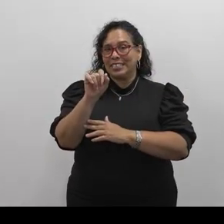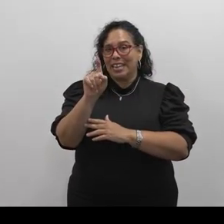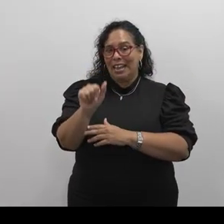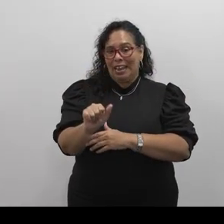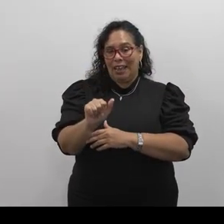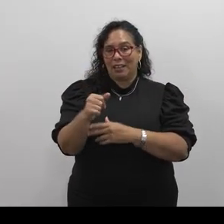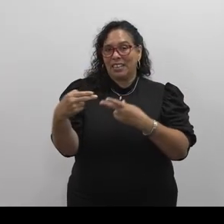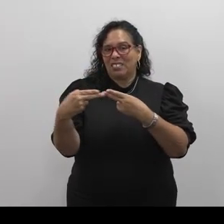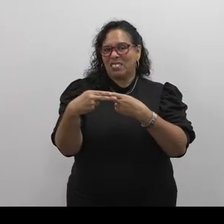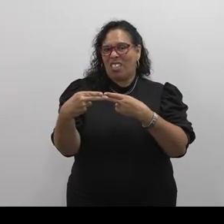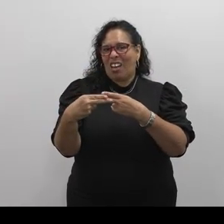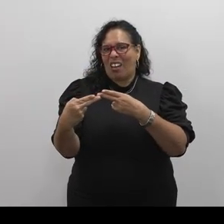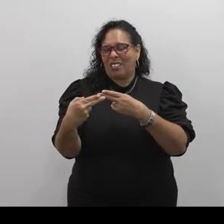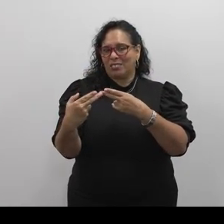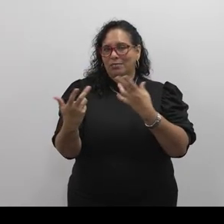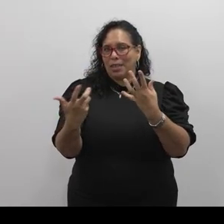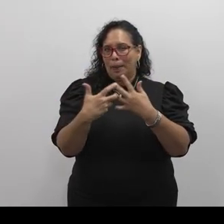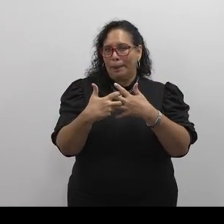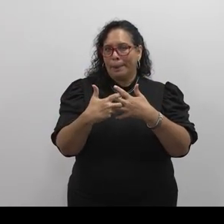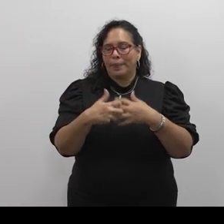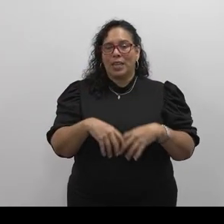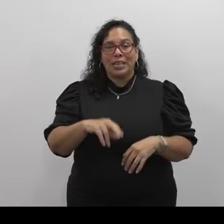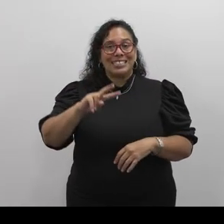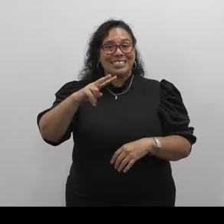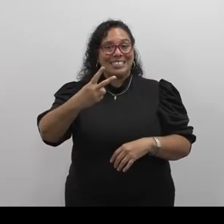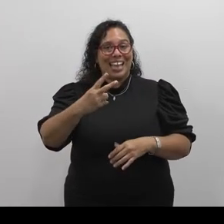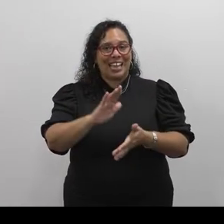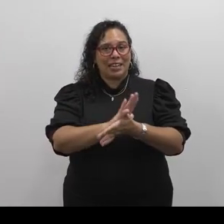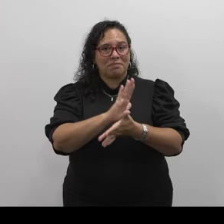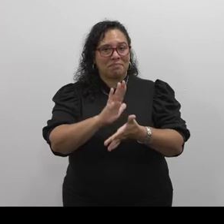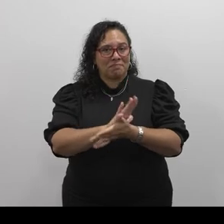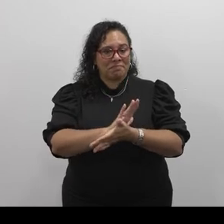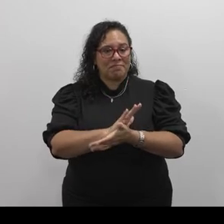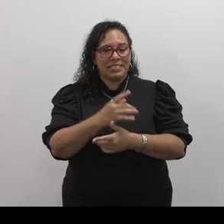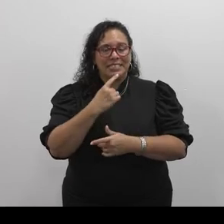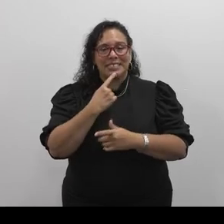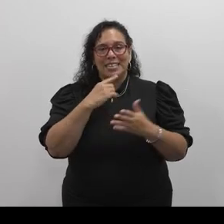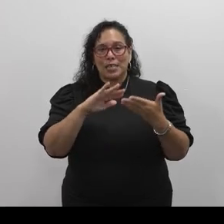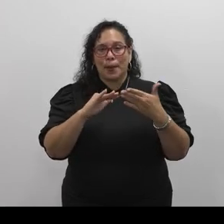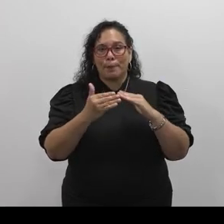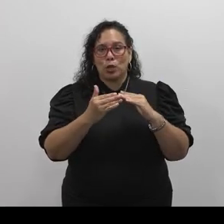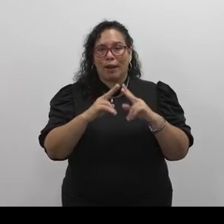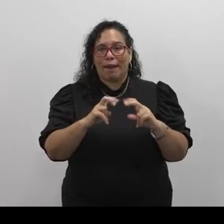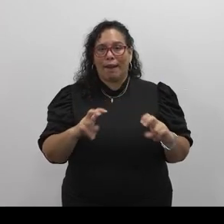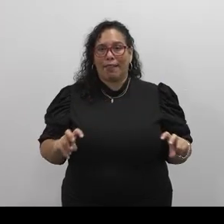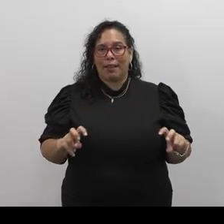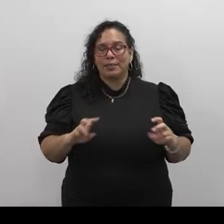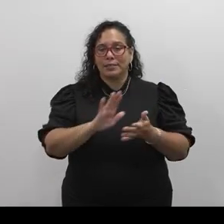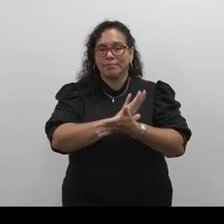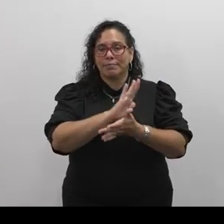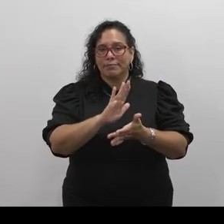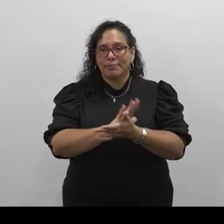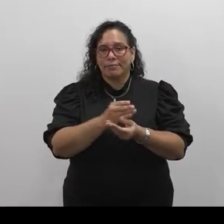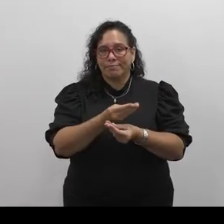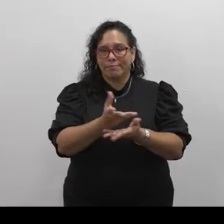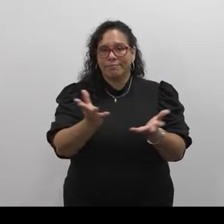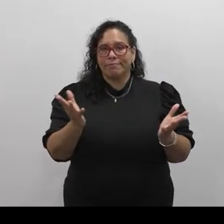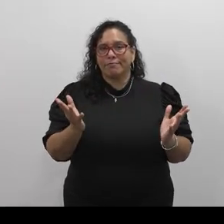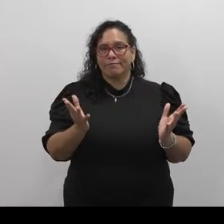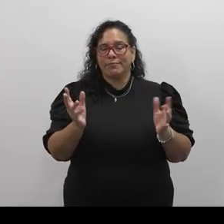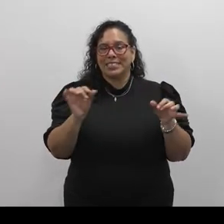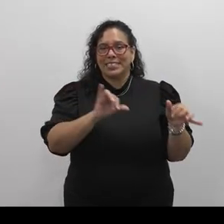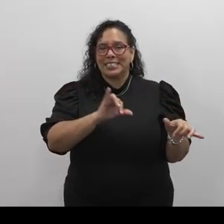slides that go with this, and your second handout that says community input analysis is a handout that also provides the